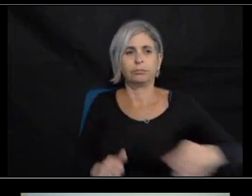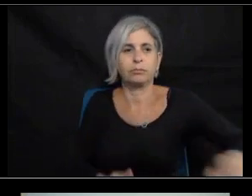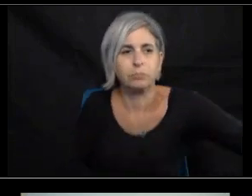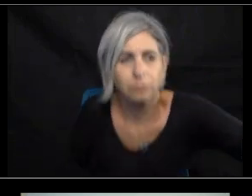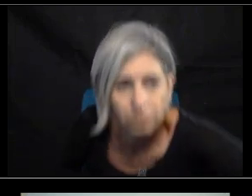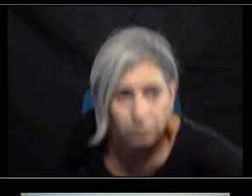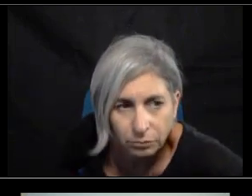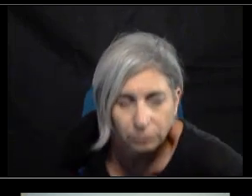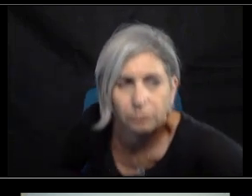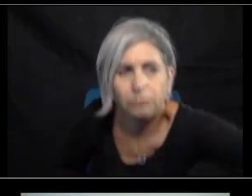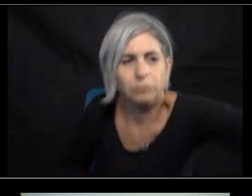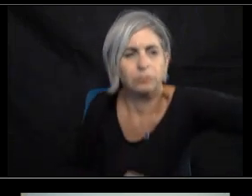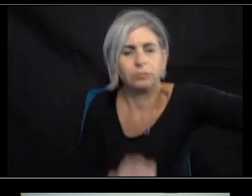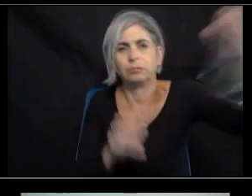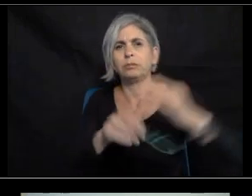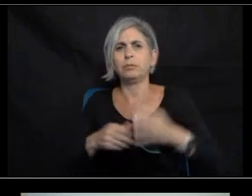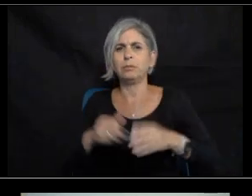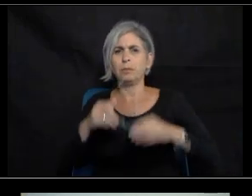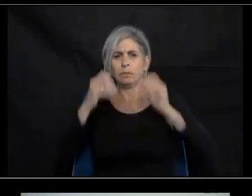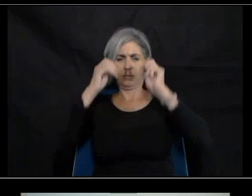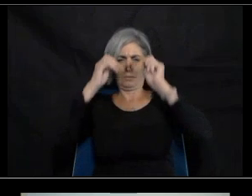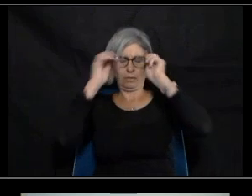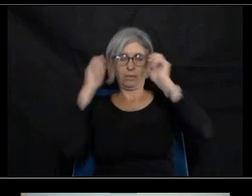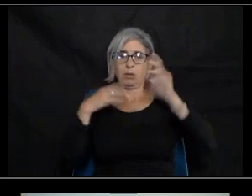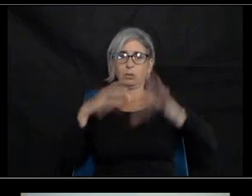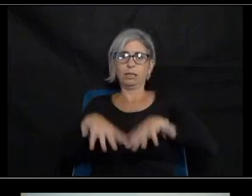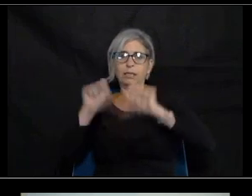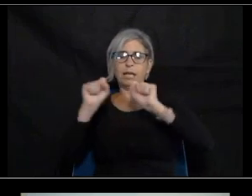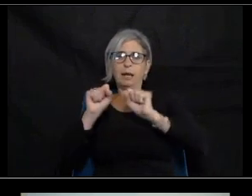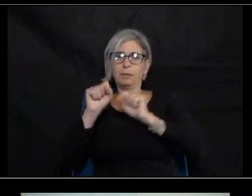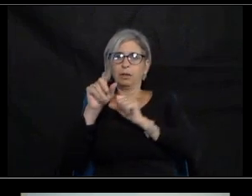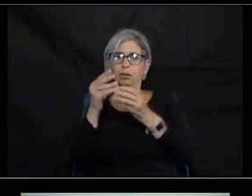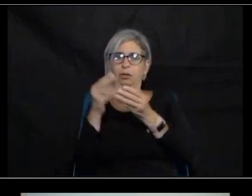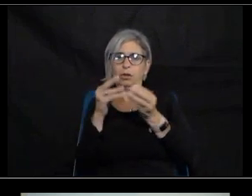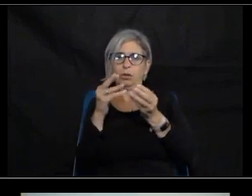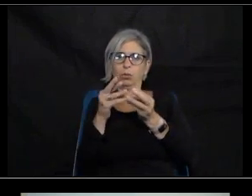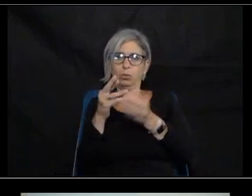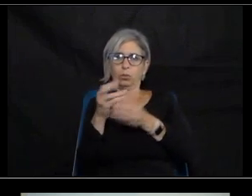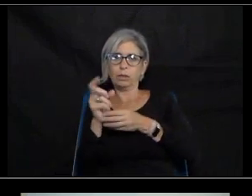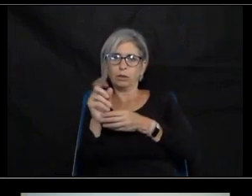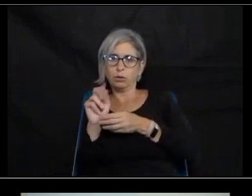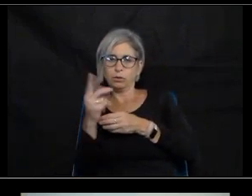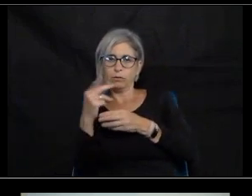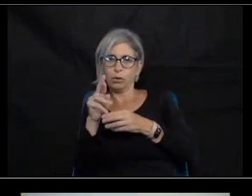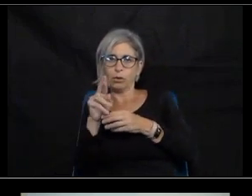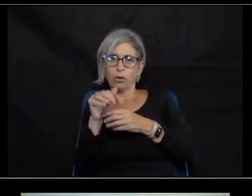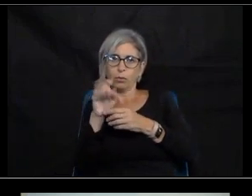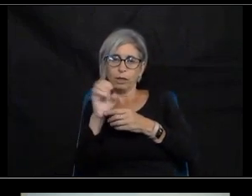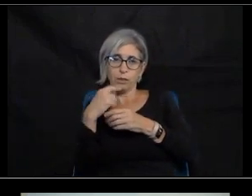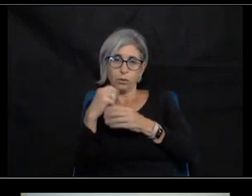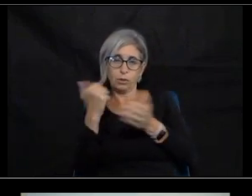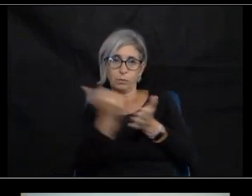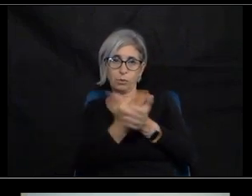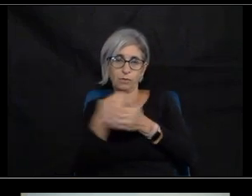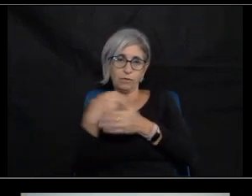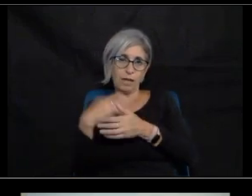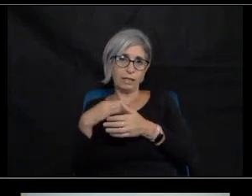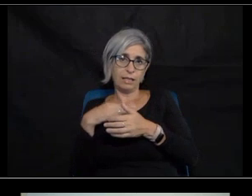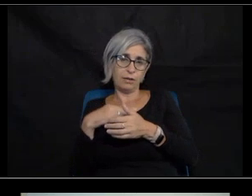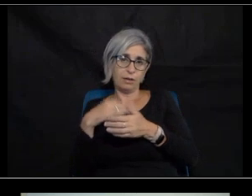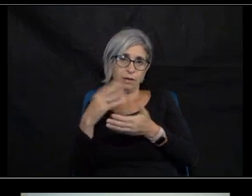All right. Second. Did we adopt the resolution for the rates? I'm sorry if I missed it, or did we approved the voluntary